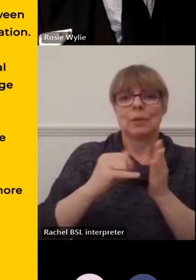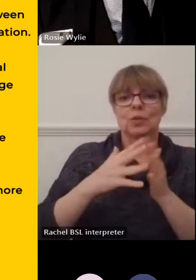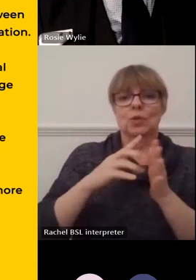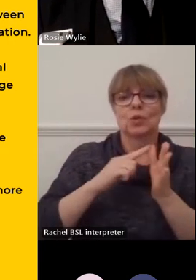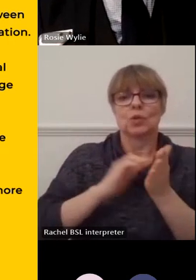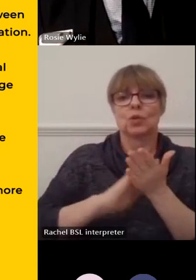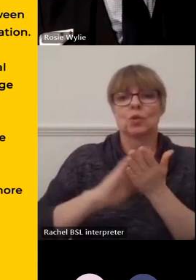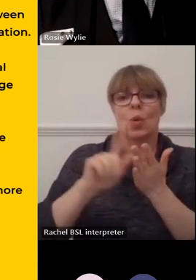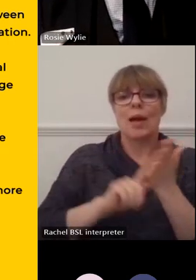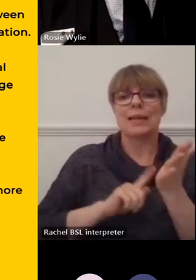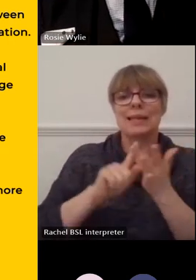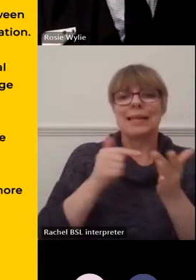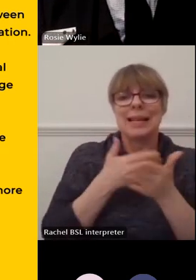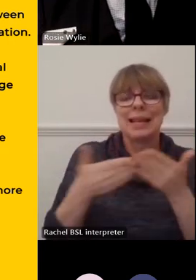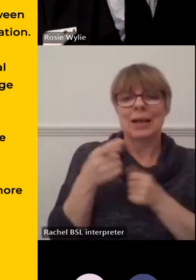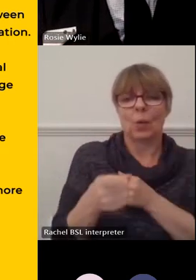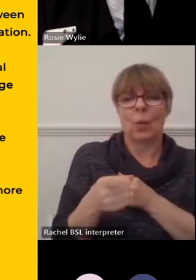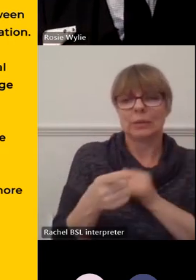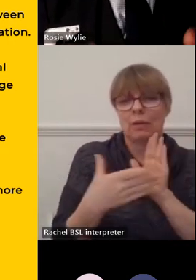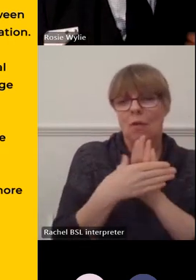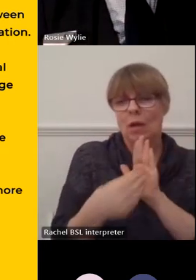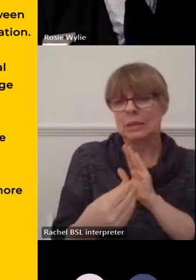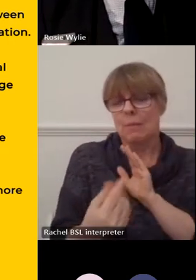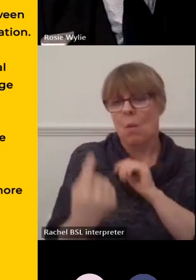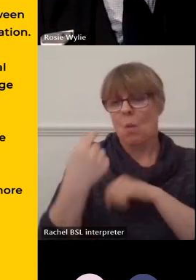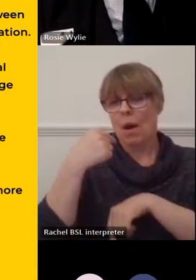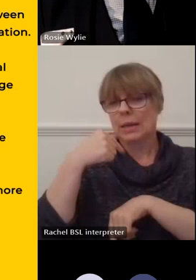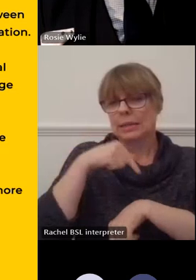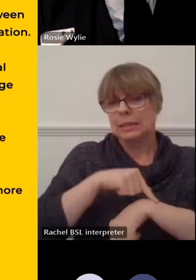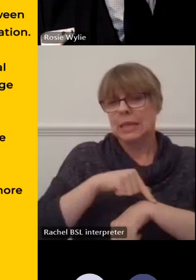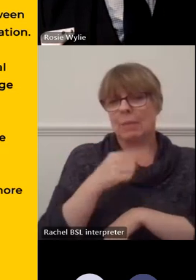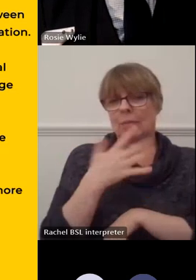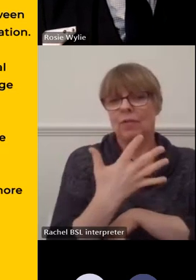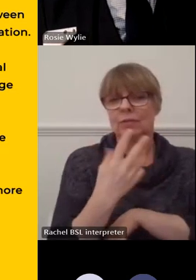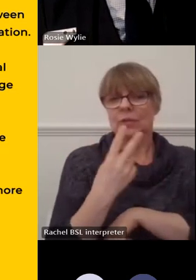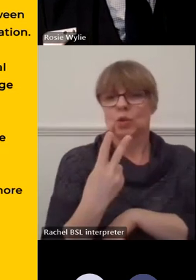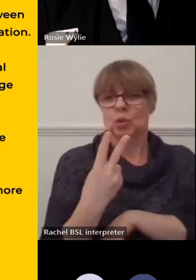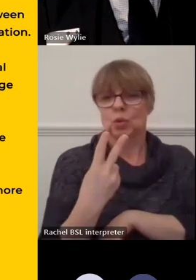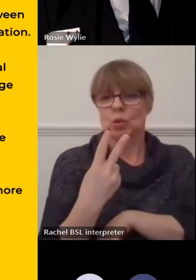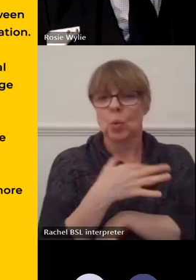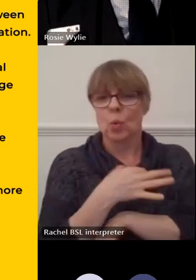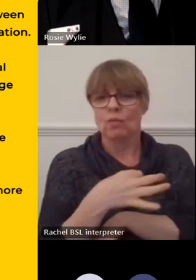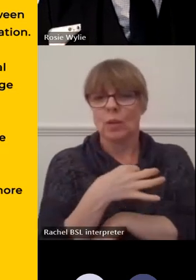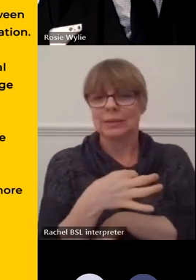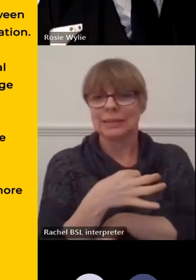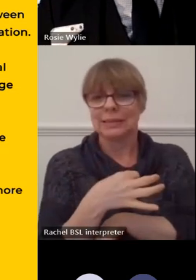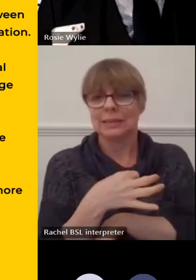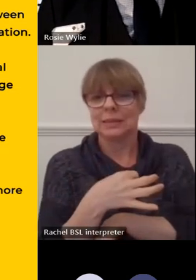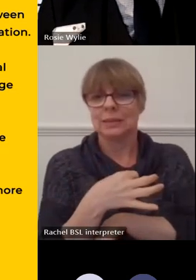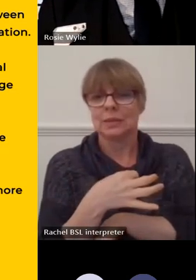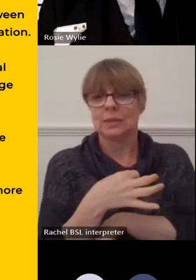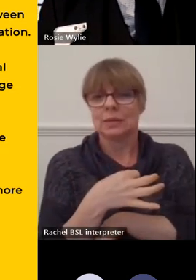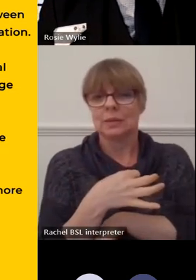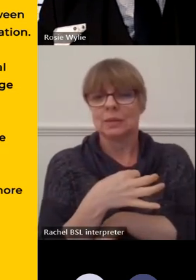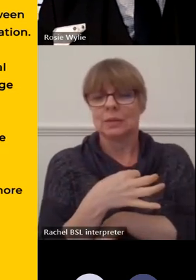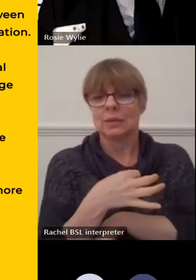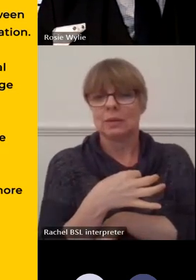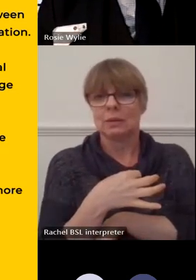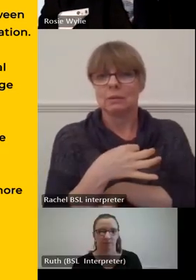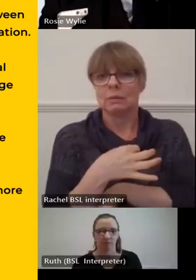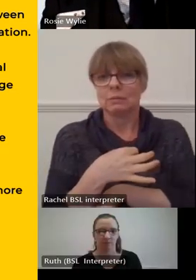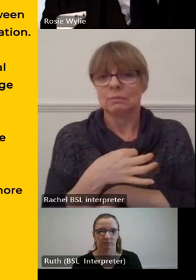point we had 52 volunteers on our volunteer pool, and we can